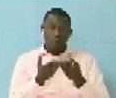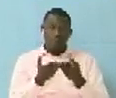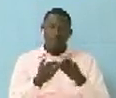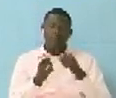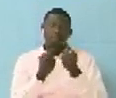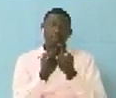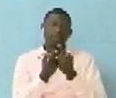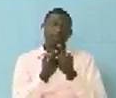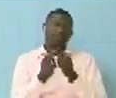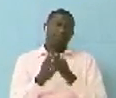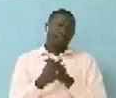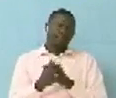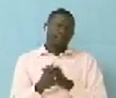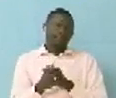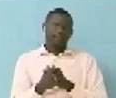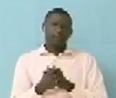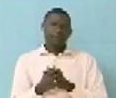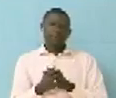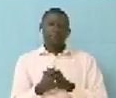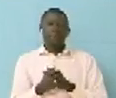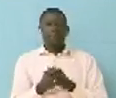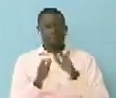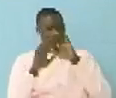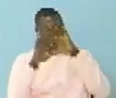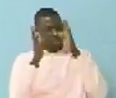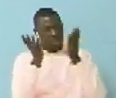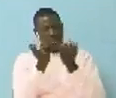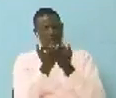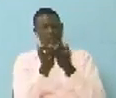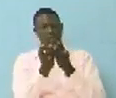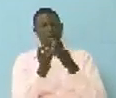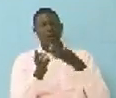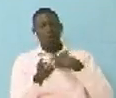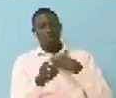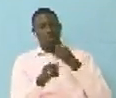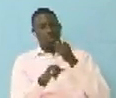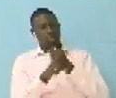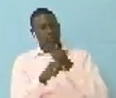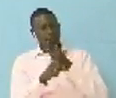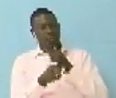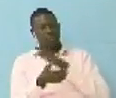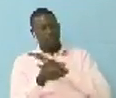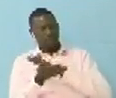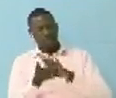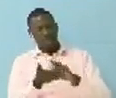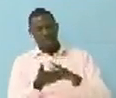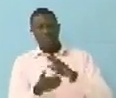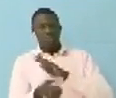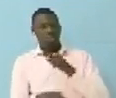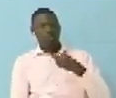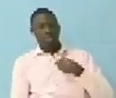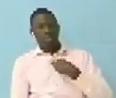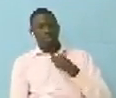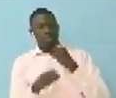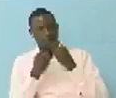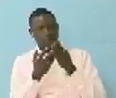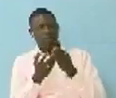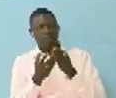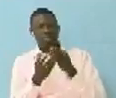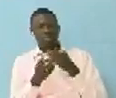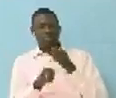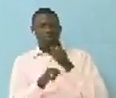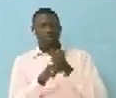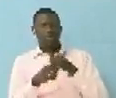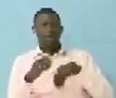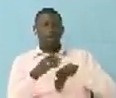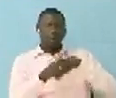General, let me make this clear. It is not me who is saying that it was made out of